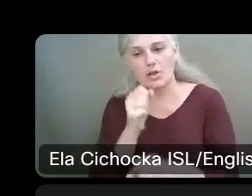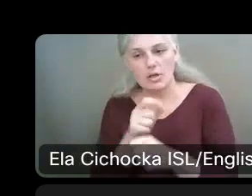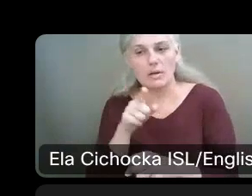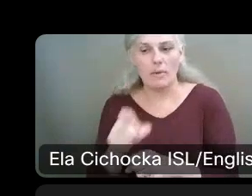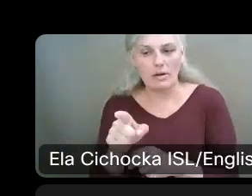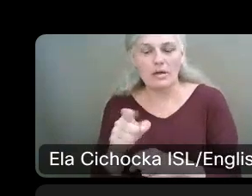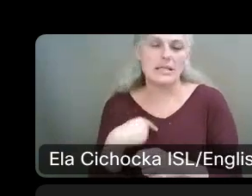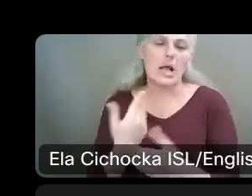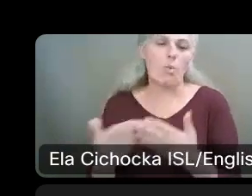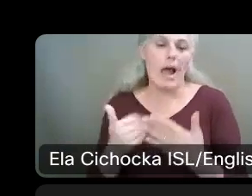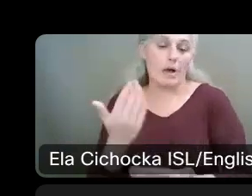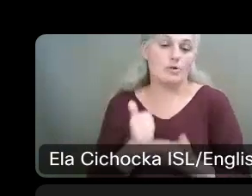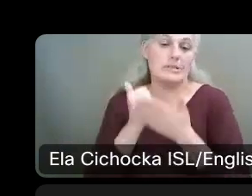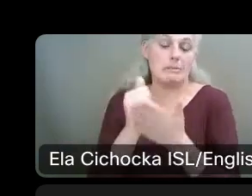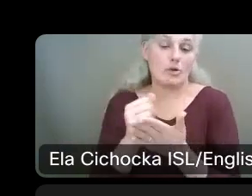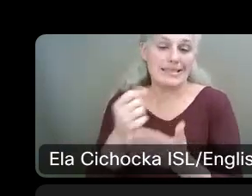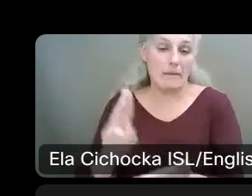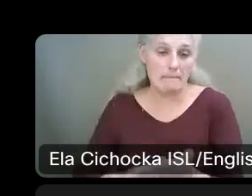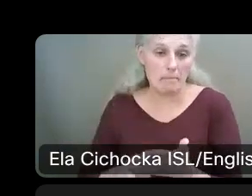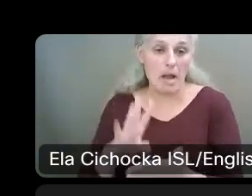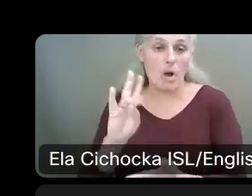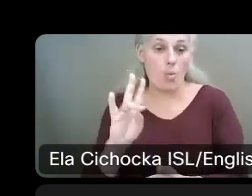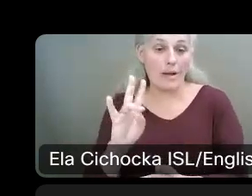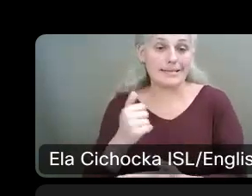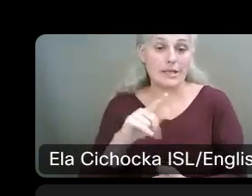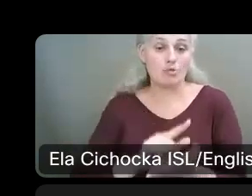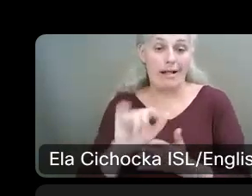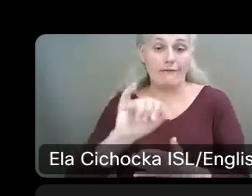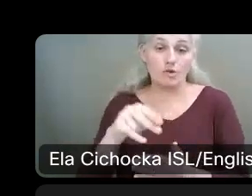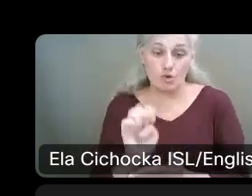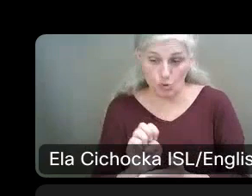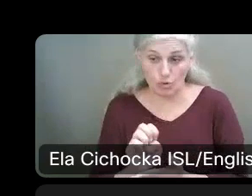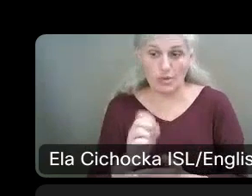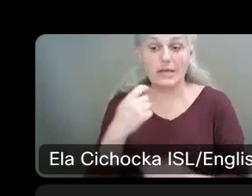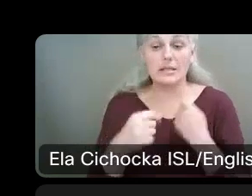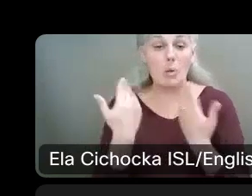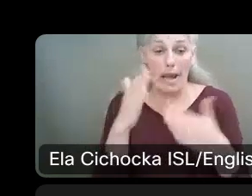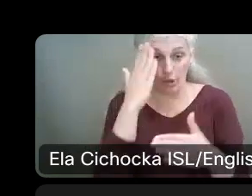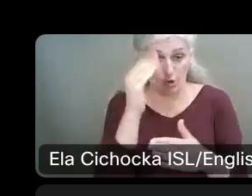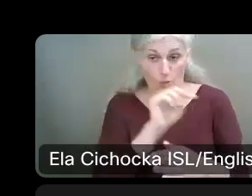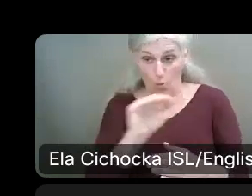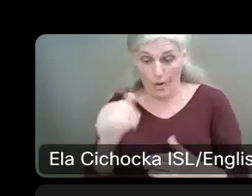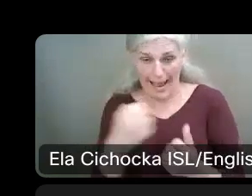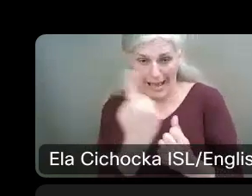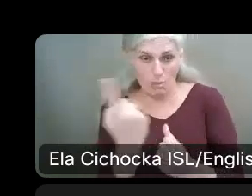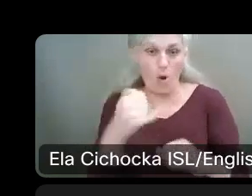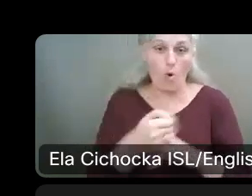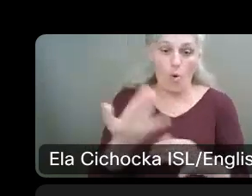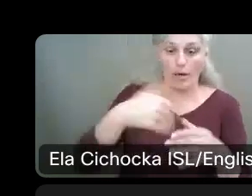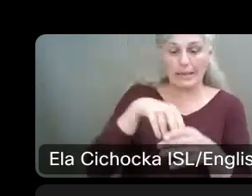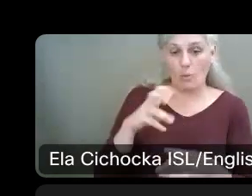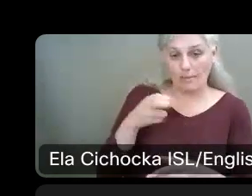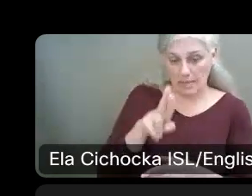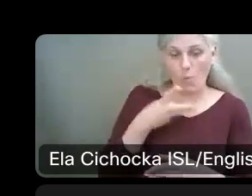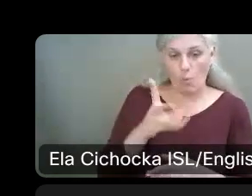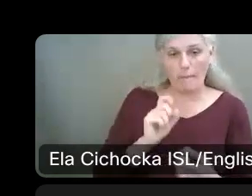in supporting staff. So that's on Wednesday the 12th of June, and we'll be notifying anybody who attends our webinars will be